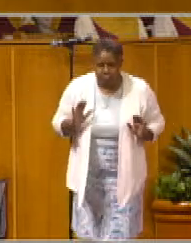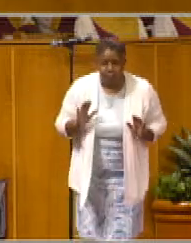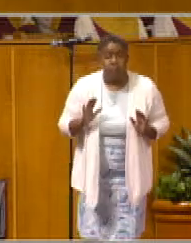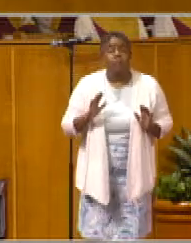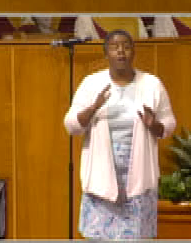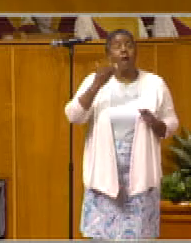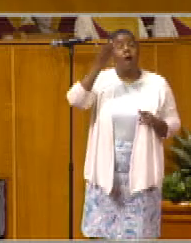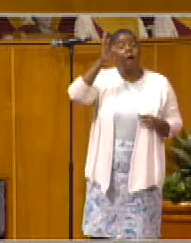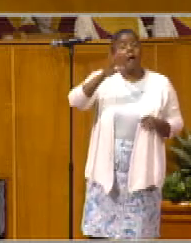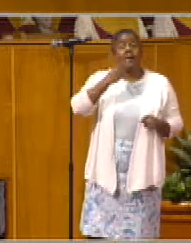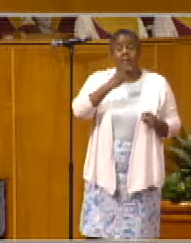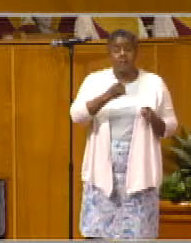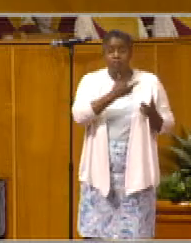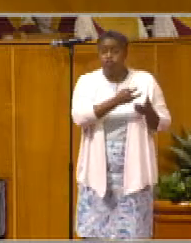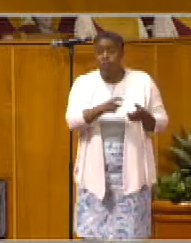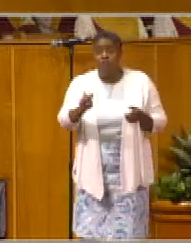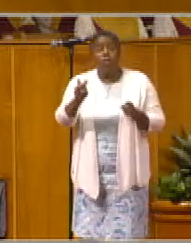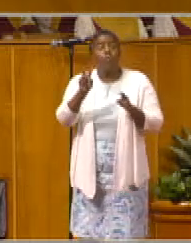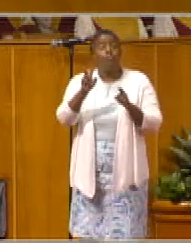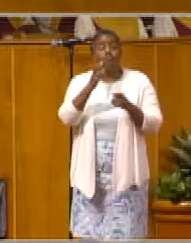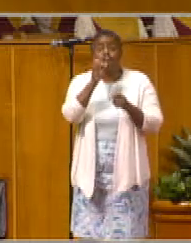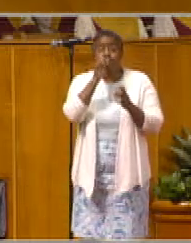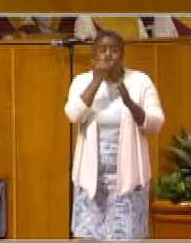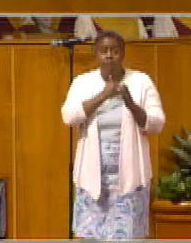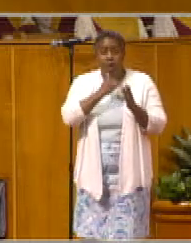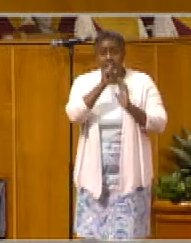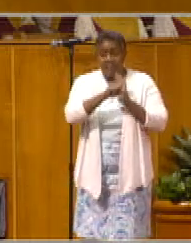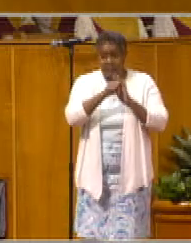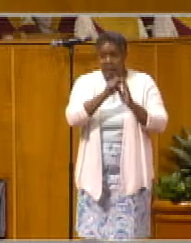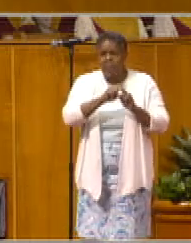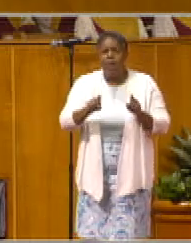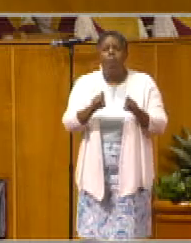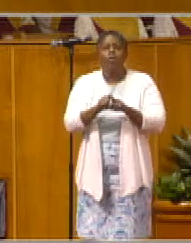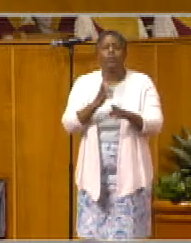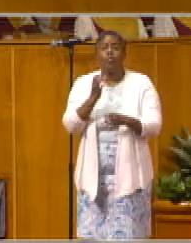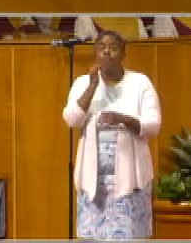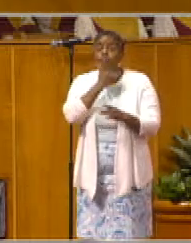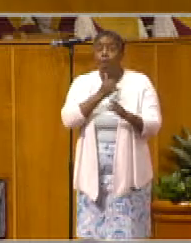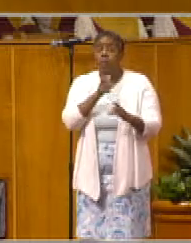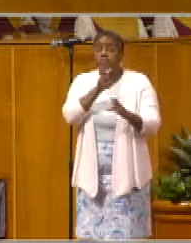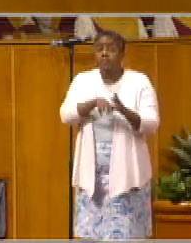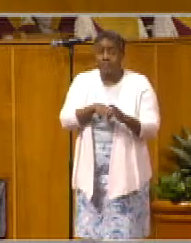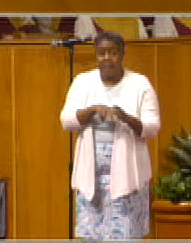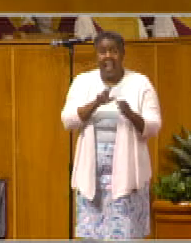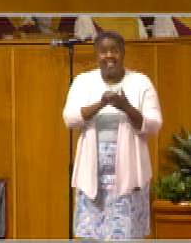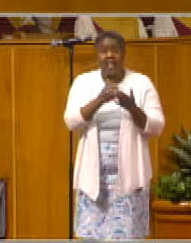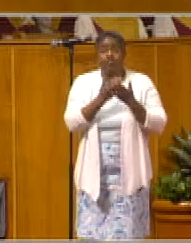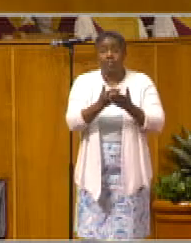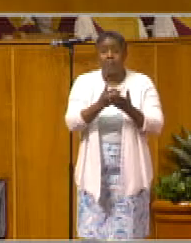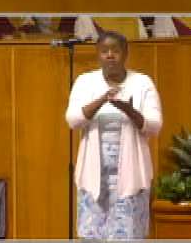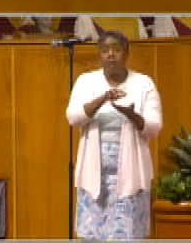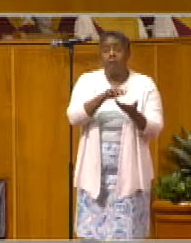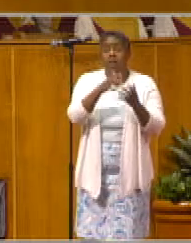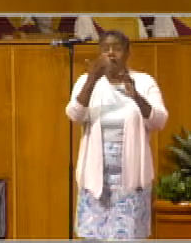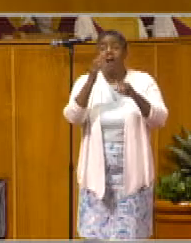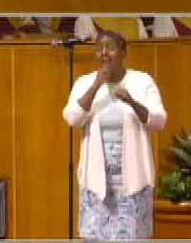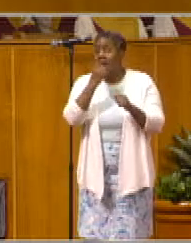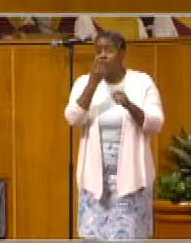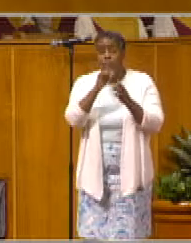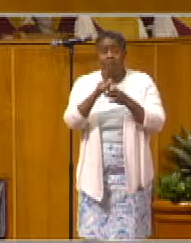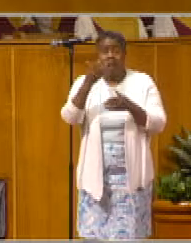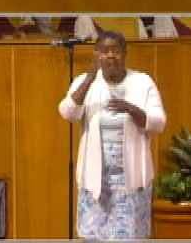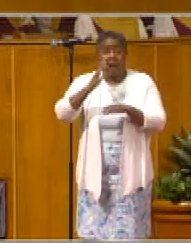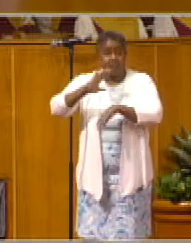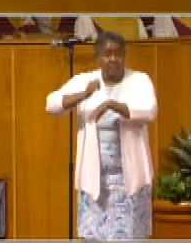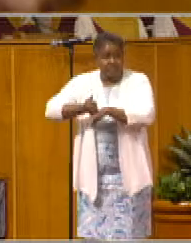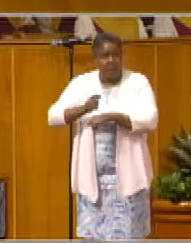season and you got on the wrong ship. Remember from last week, the ship that fell apart was not one that God